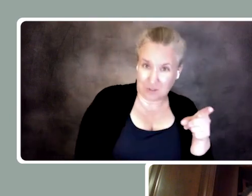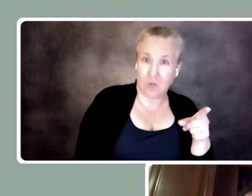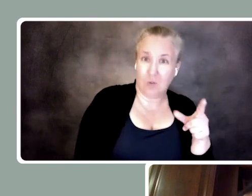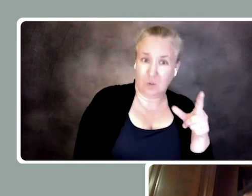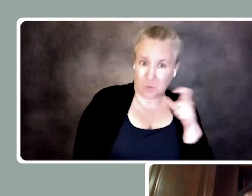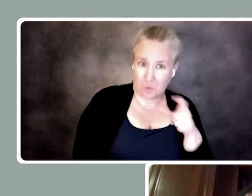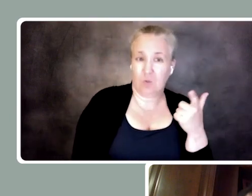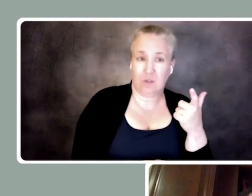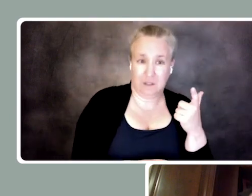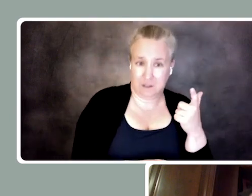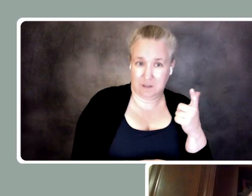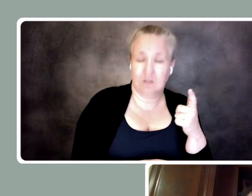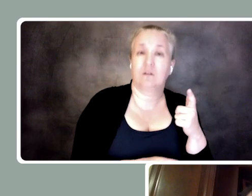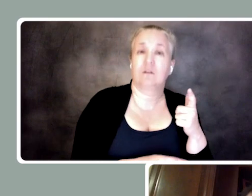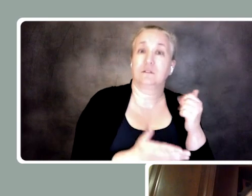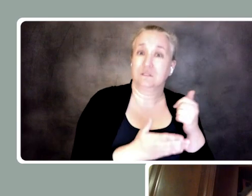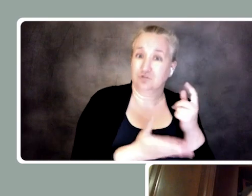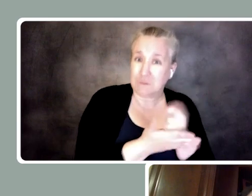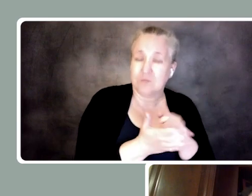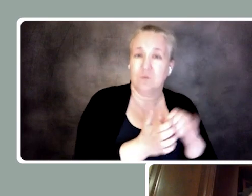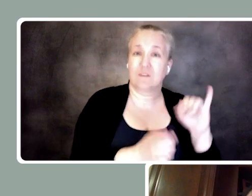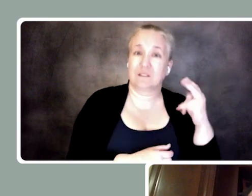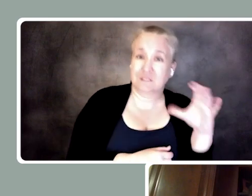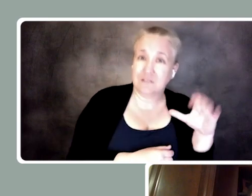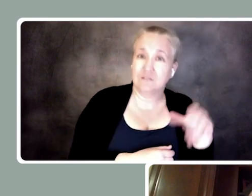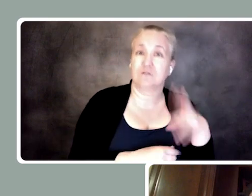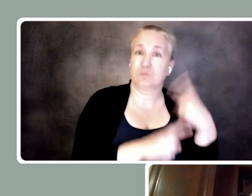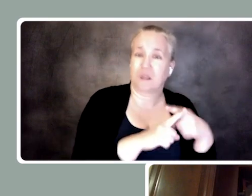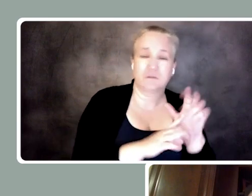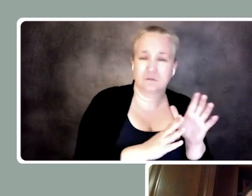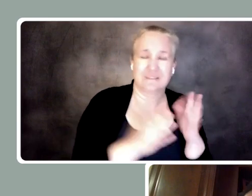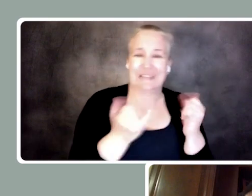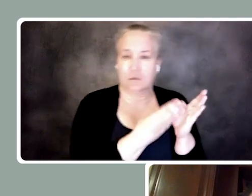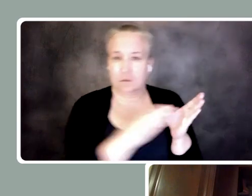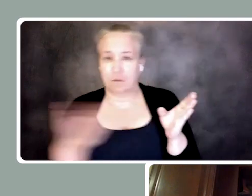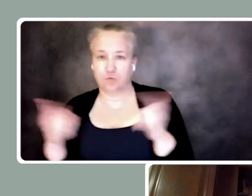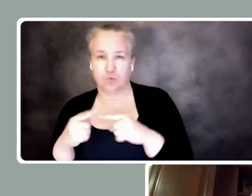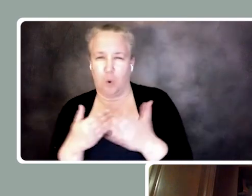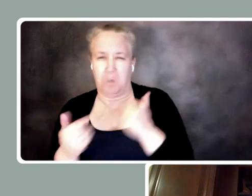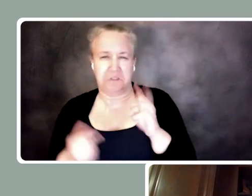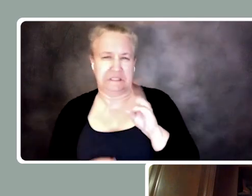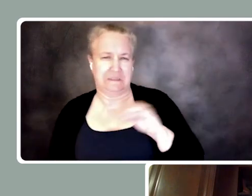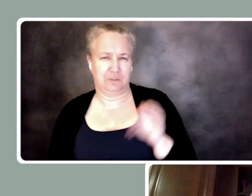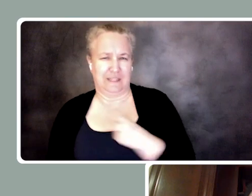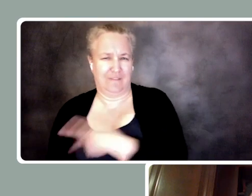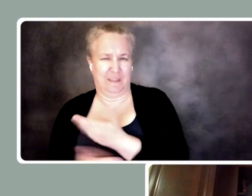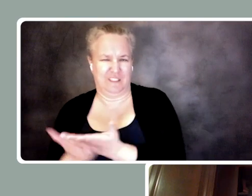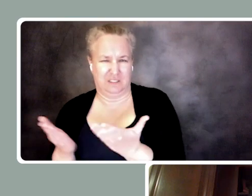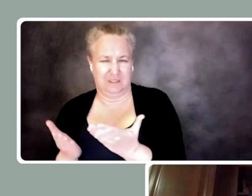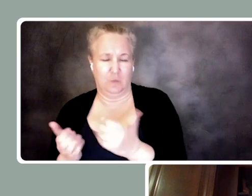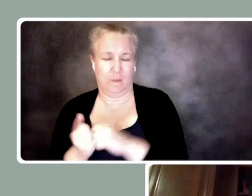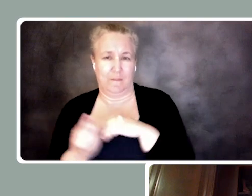meaning 3+ by IHC or FISH amplified when they're 2+, now it opens up to almost 60% of patients who have metastatic